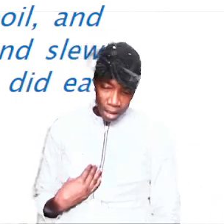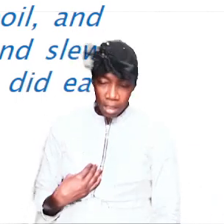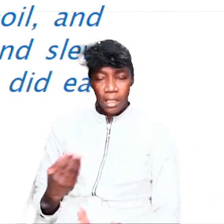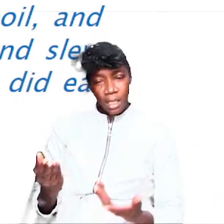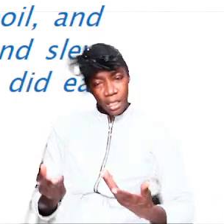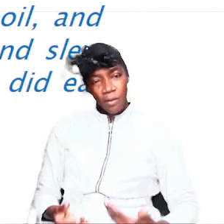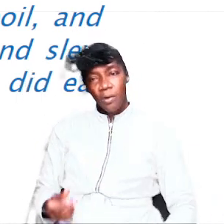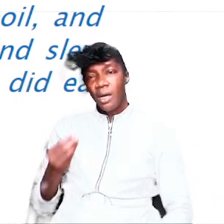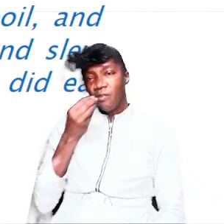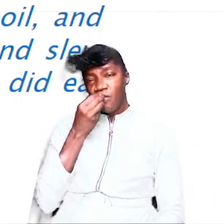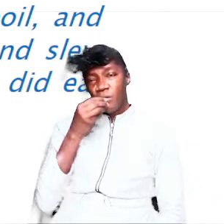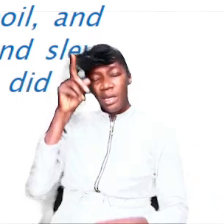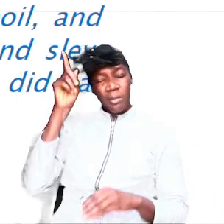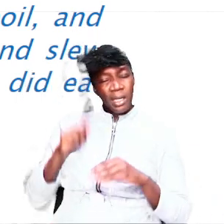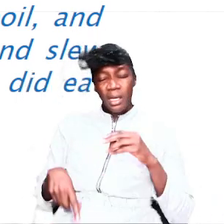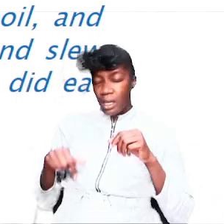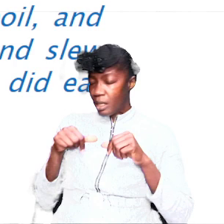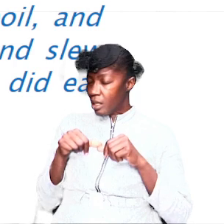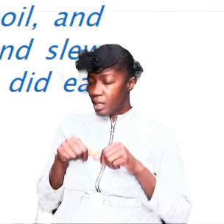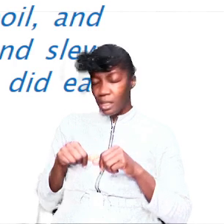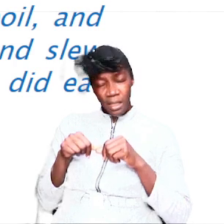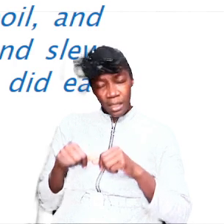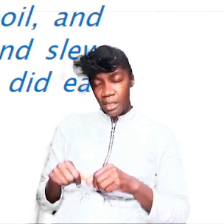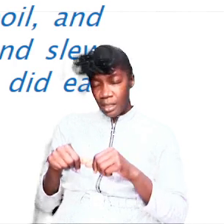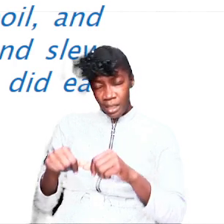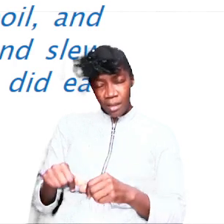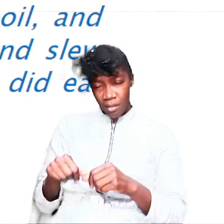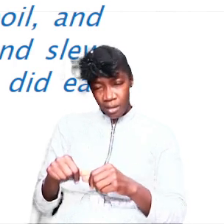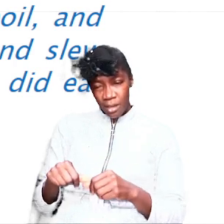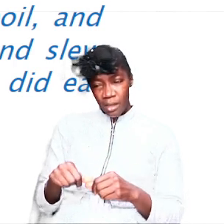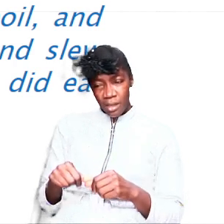in pursuit of their enemies.